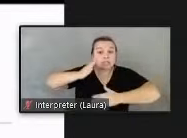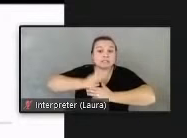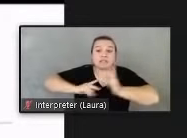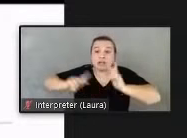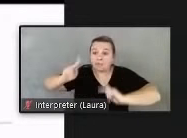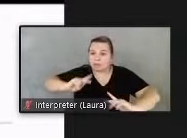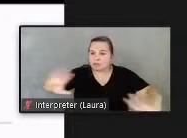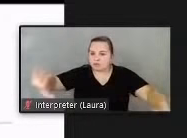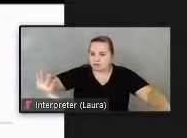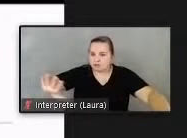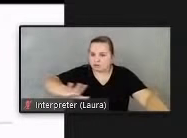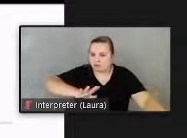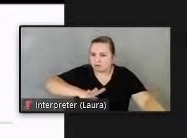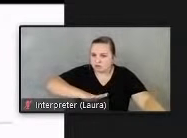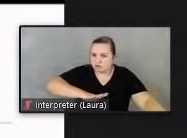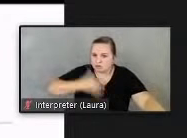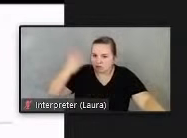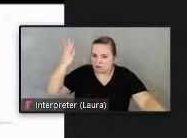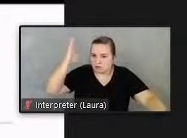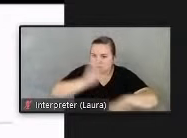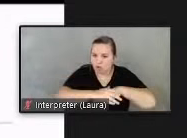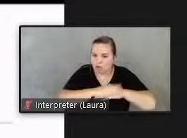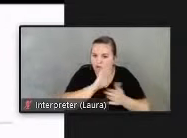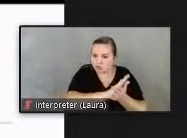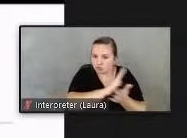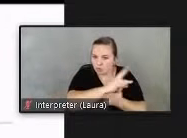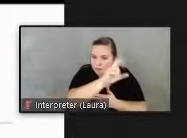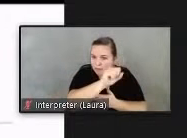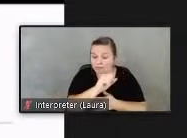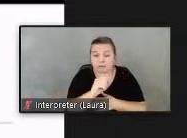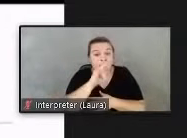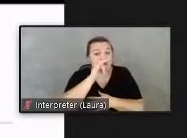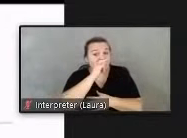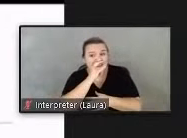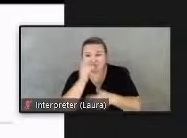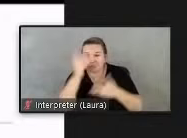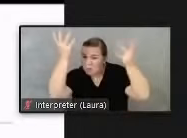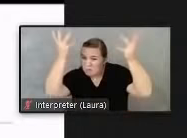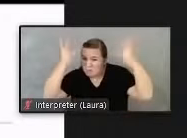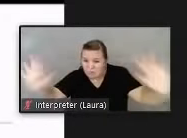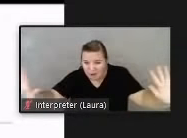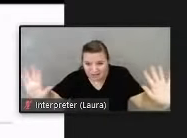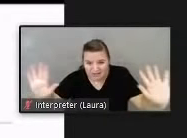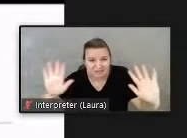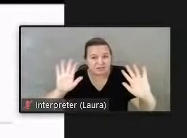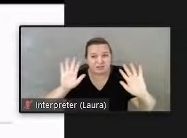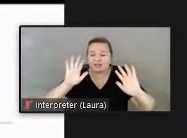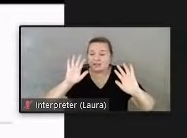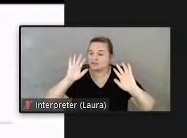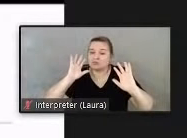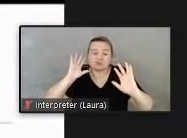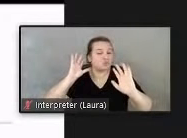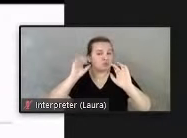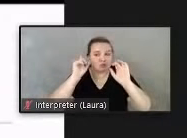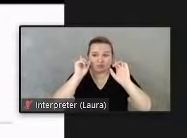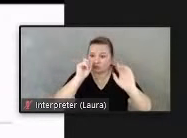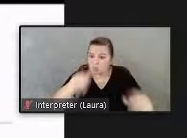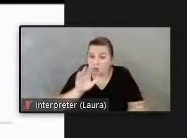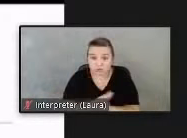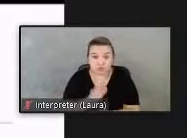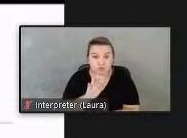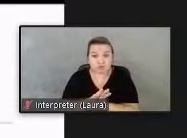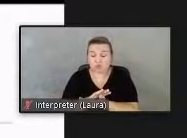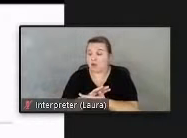don't want to get on the school bus. There are some kids who don't want to be there. There are some kids who just don't want this. There are others